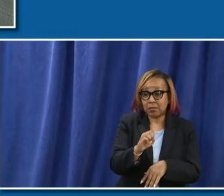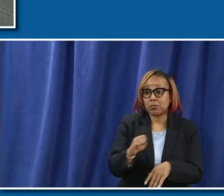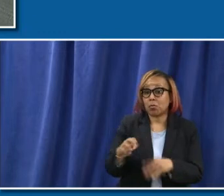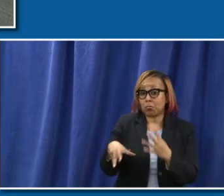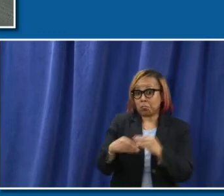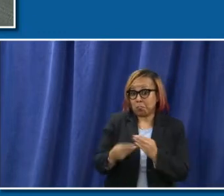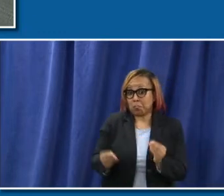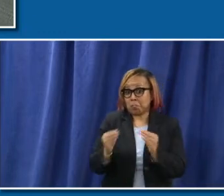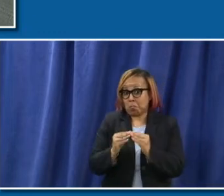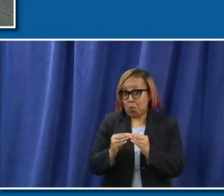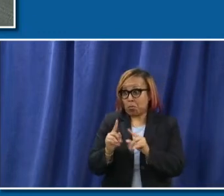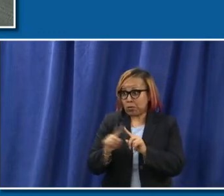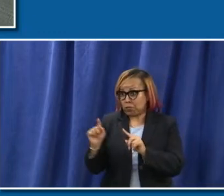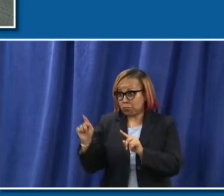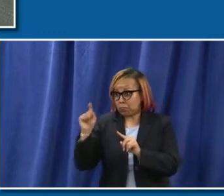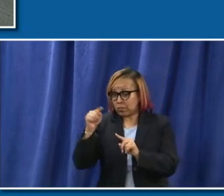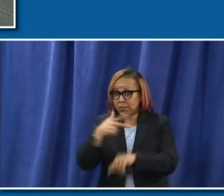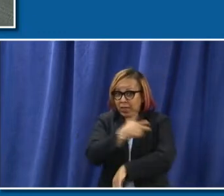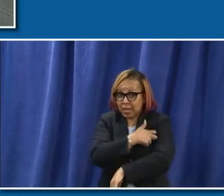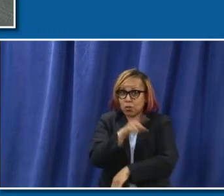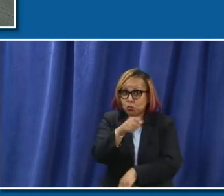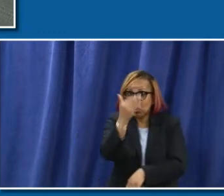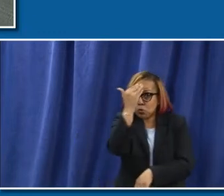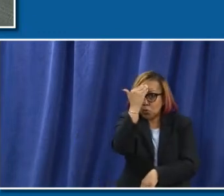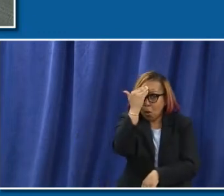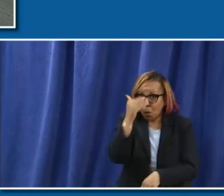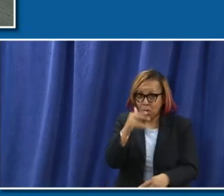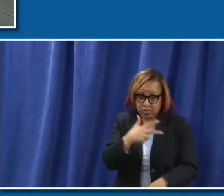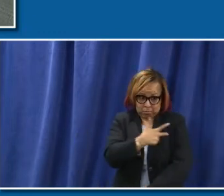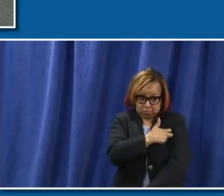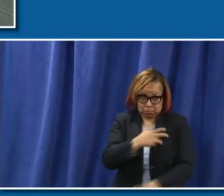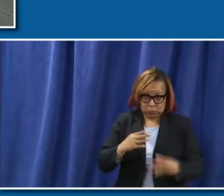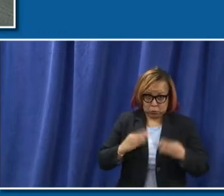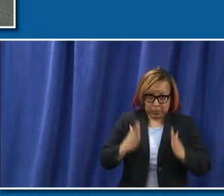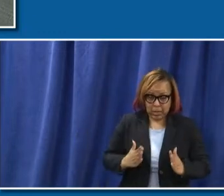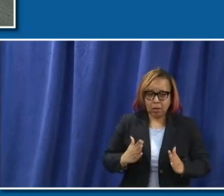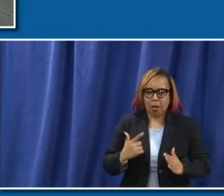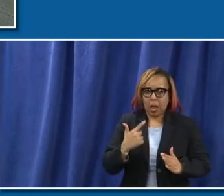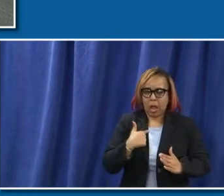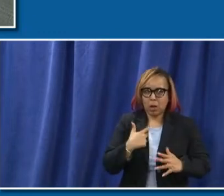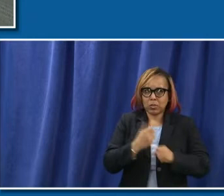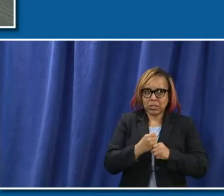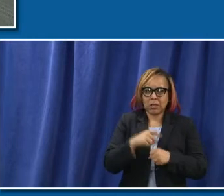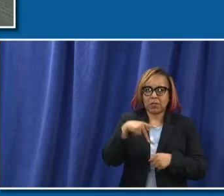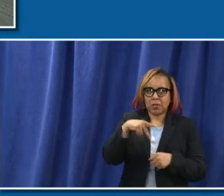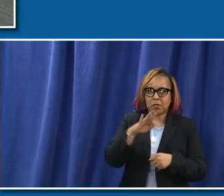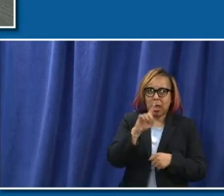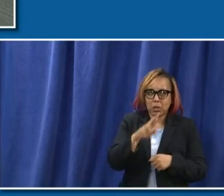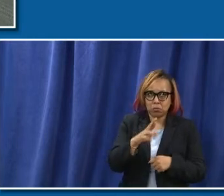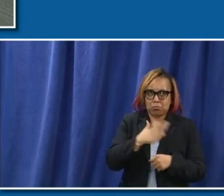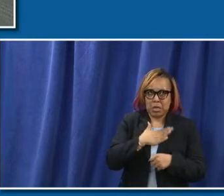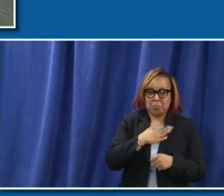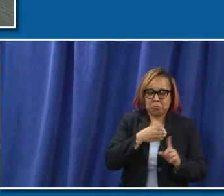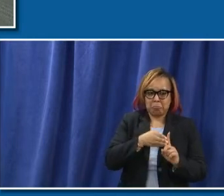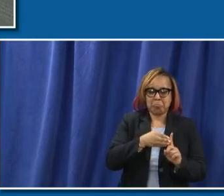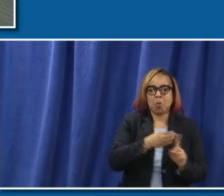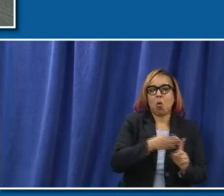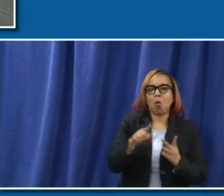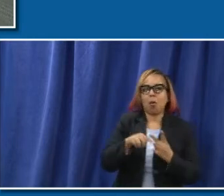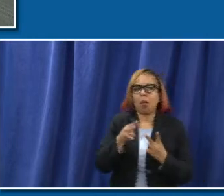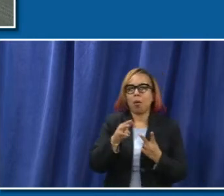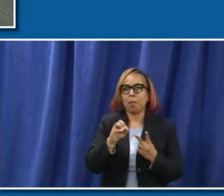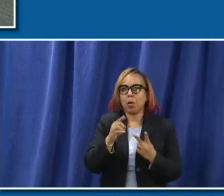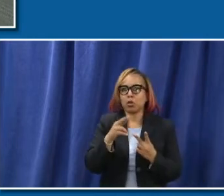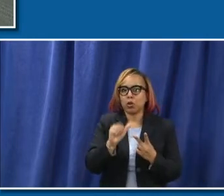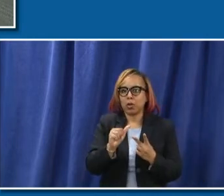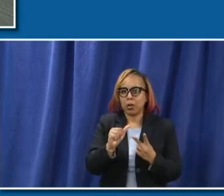introduced into the marketplace, you need to know, as the recipient of that vaccine, I received the Pfizer vaccine or I received the Moderna